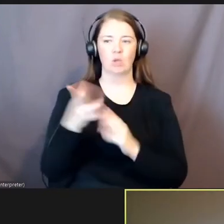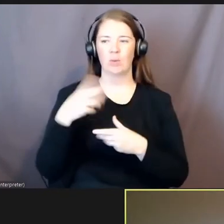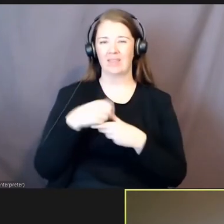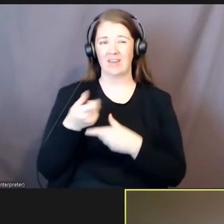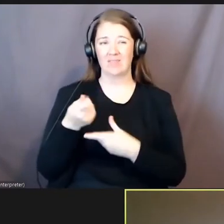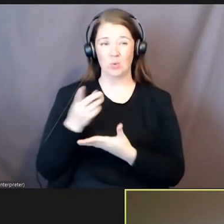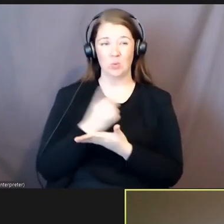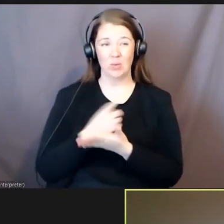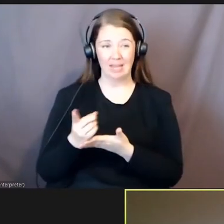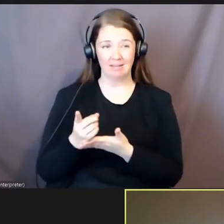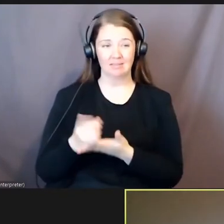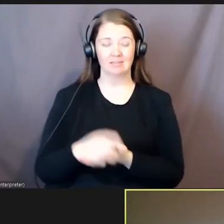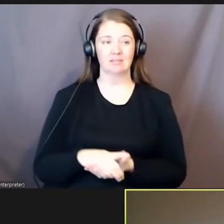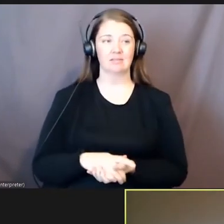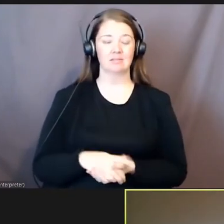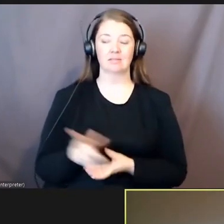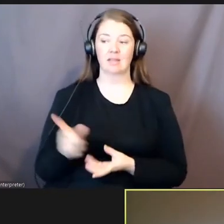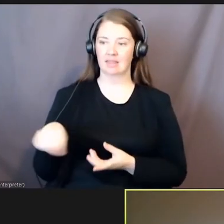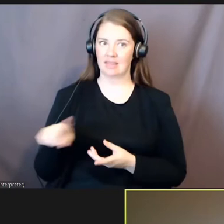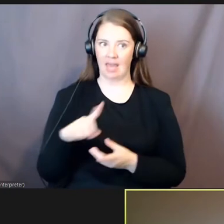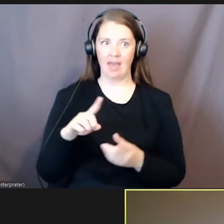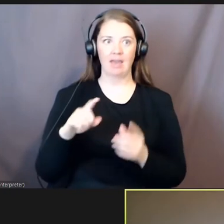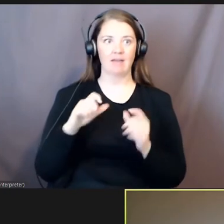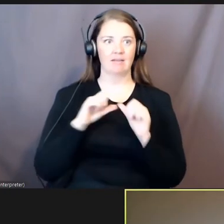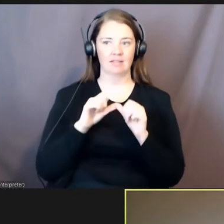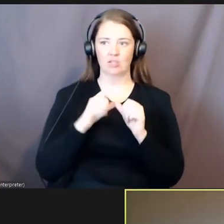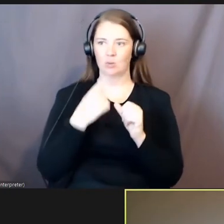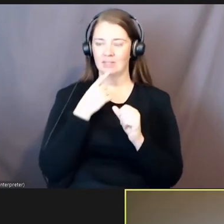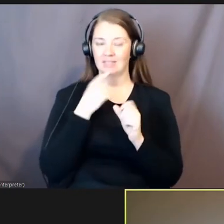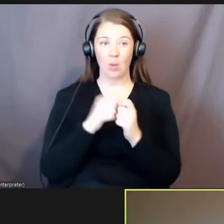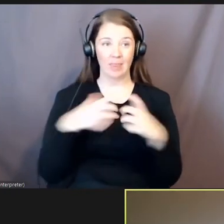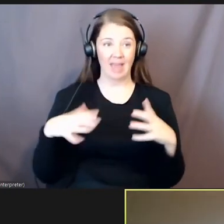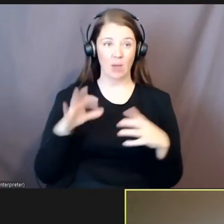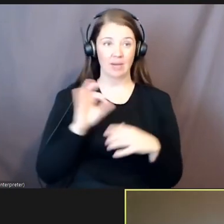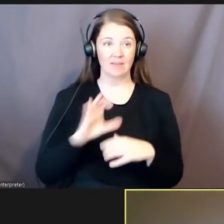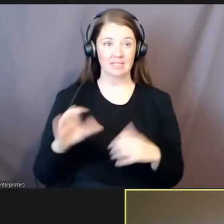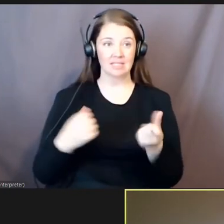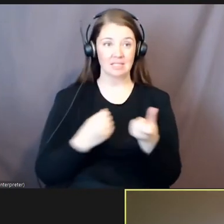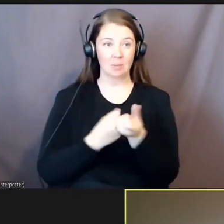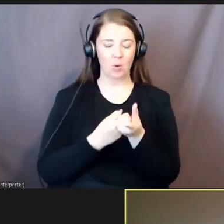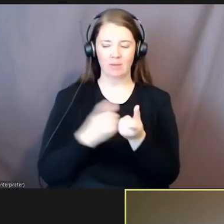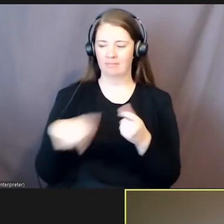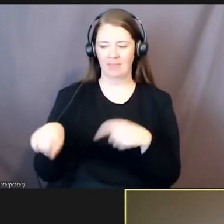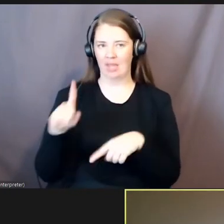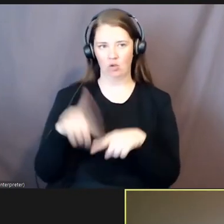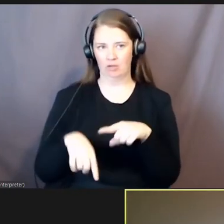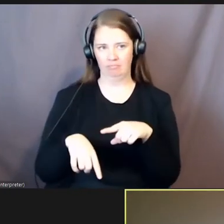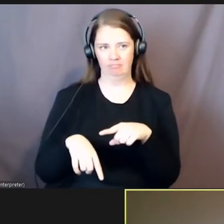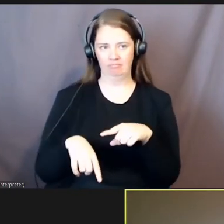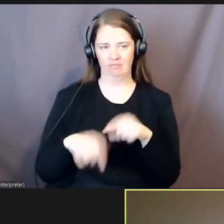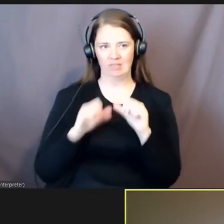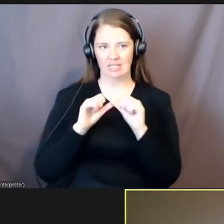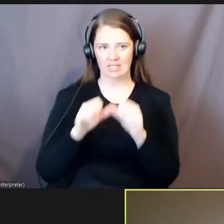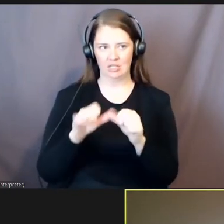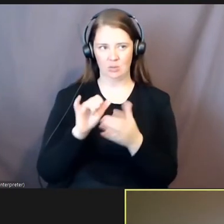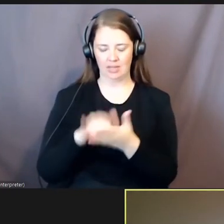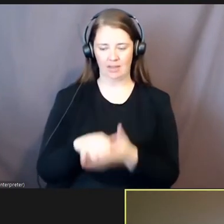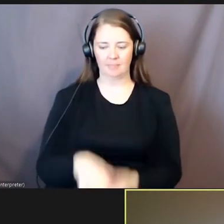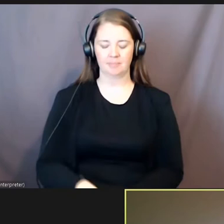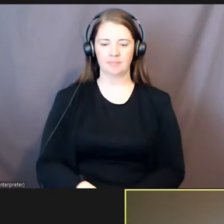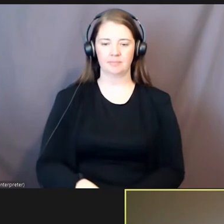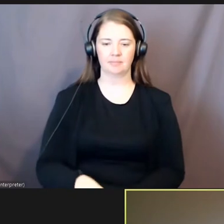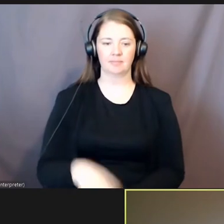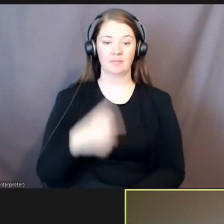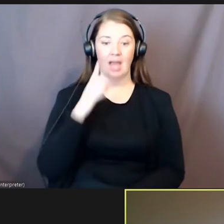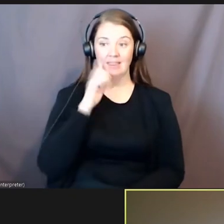And they continue to tell us that without the FCC support, they wouldn't have been able to do that. So I think the focus that you